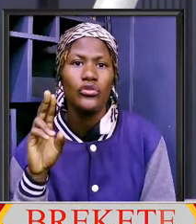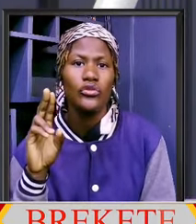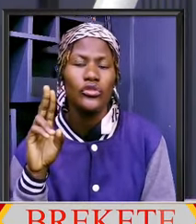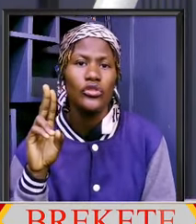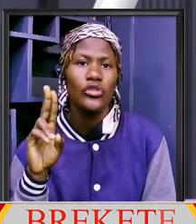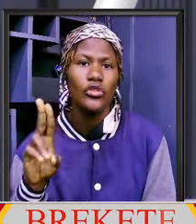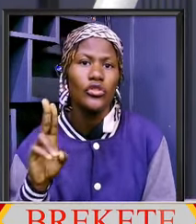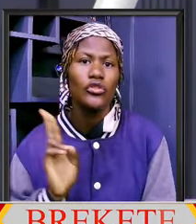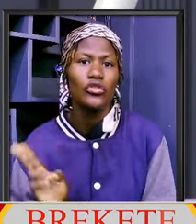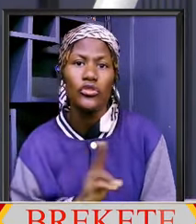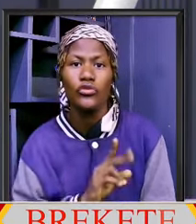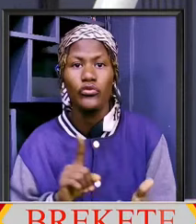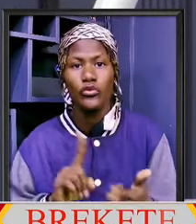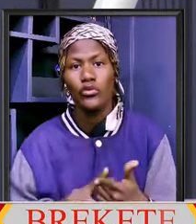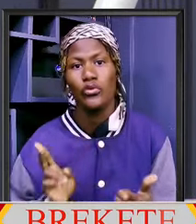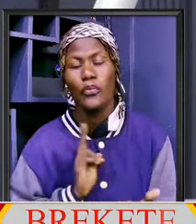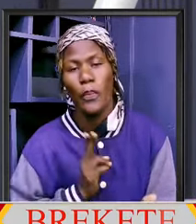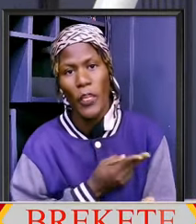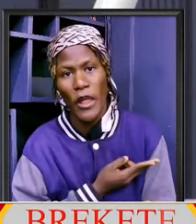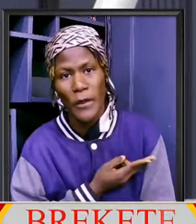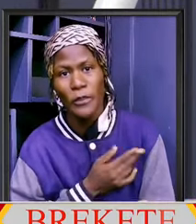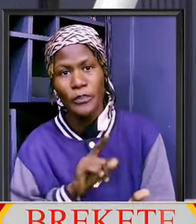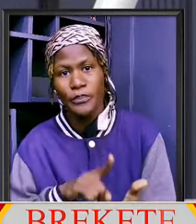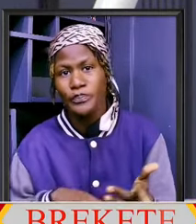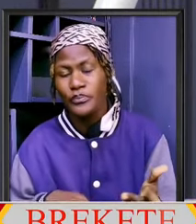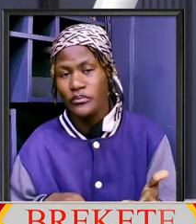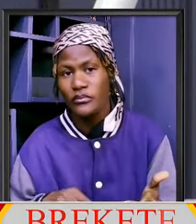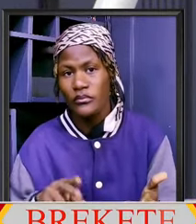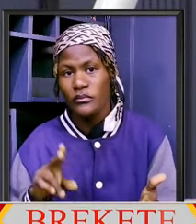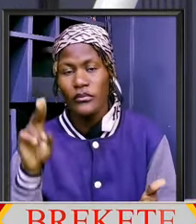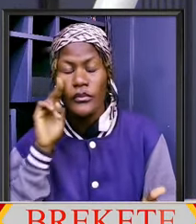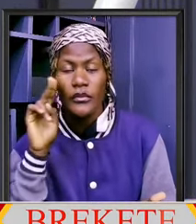its natural resources is less than 15%.